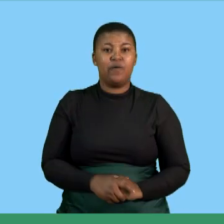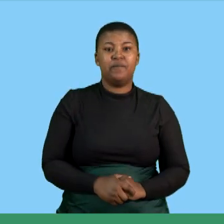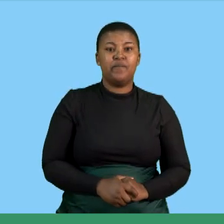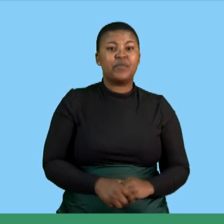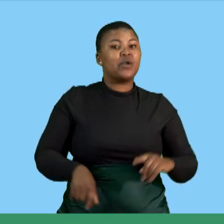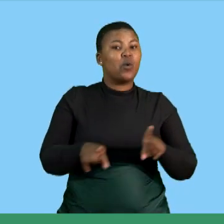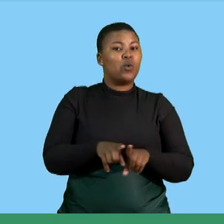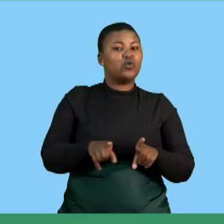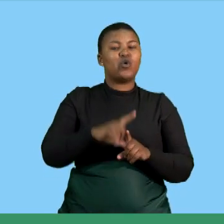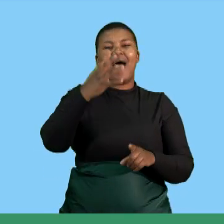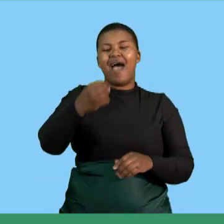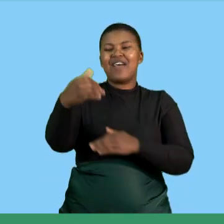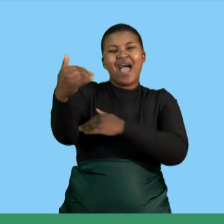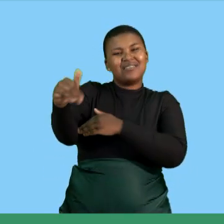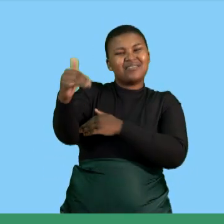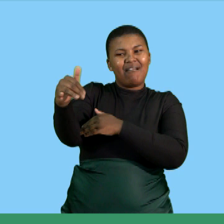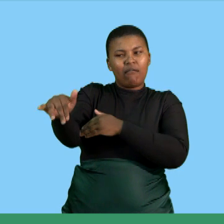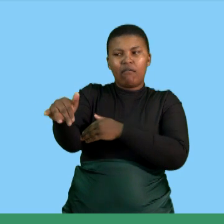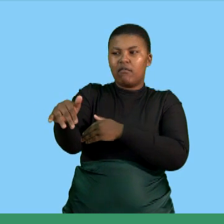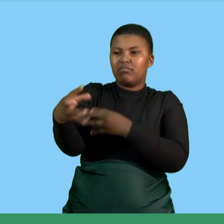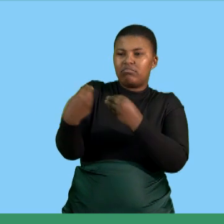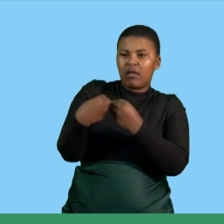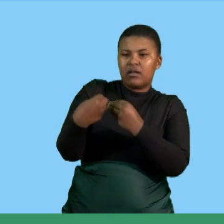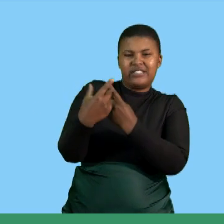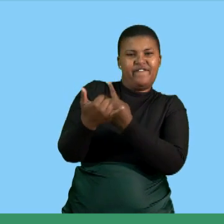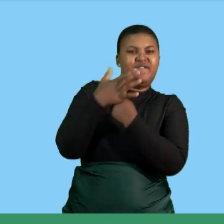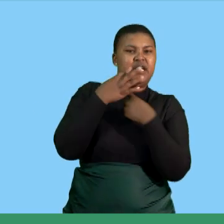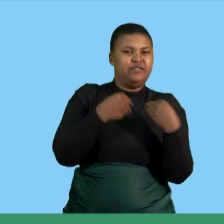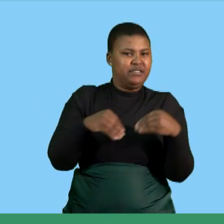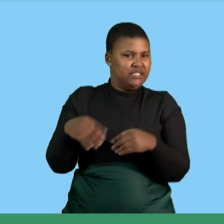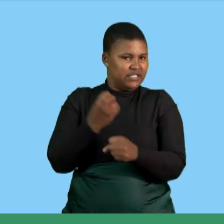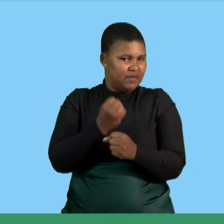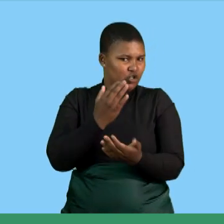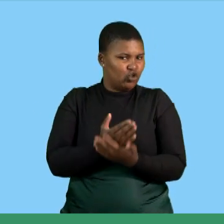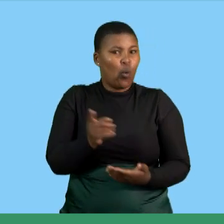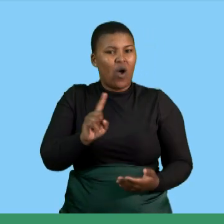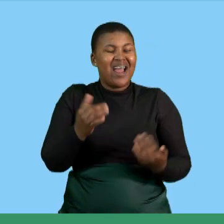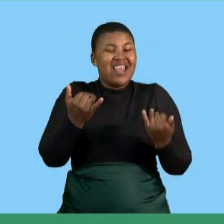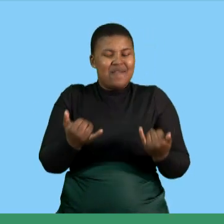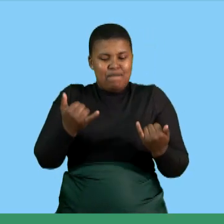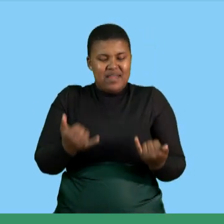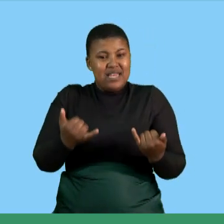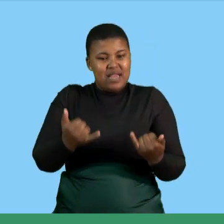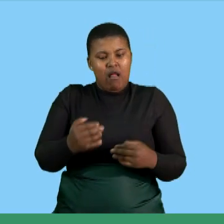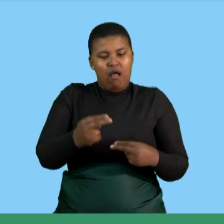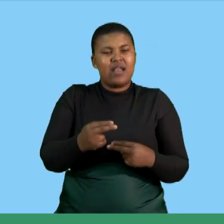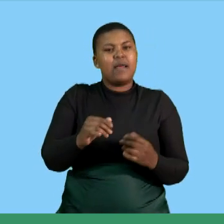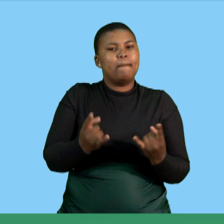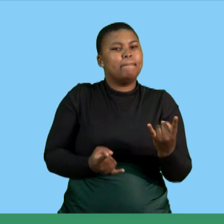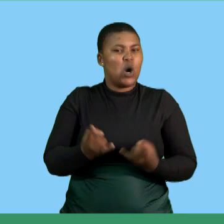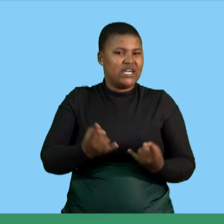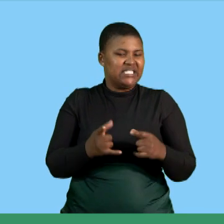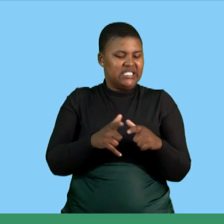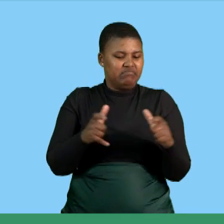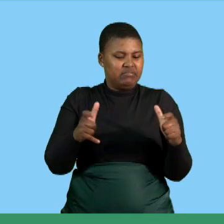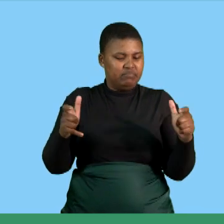consumers, and it consists of external factors in the immediate marketplace and, of course, our